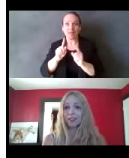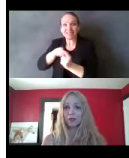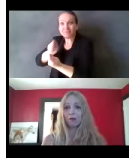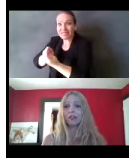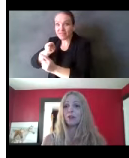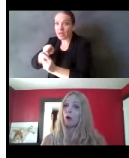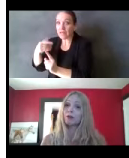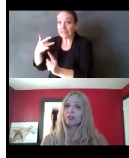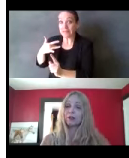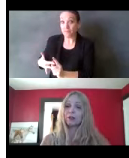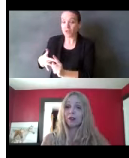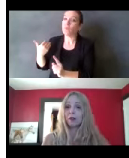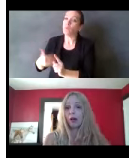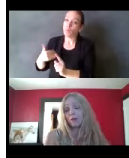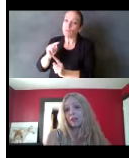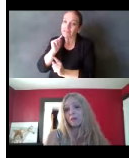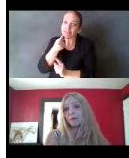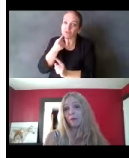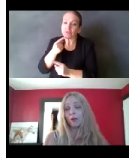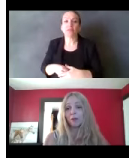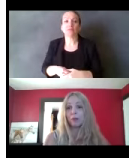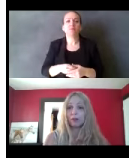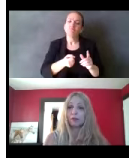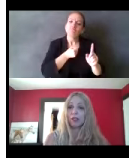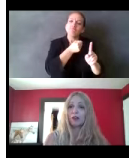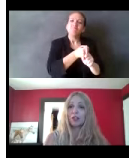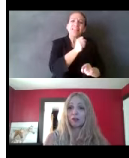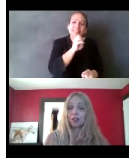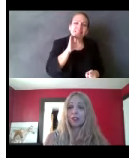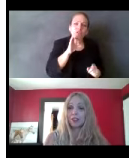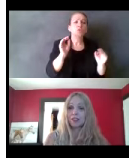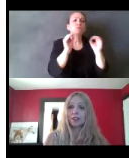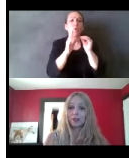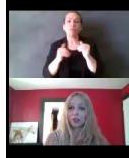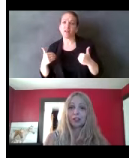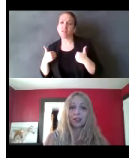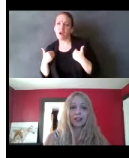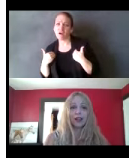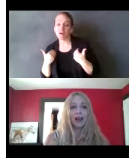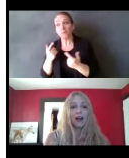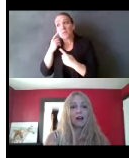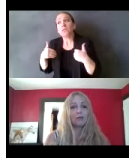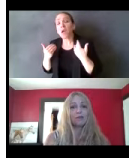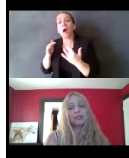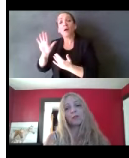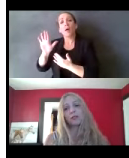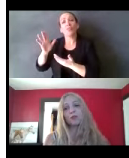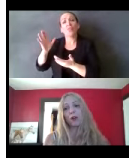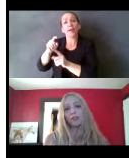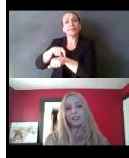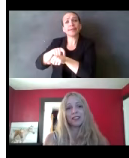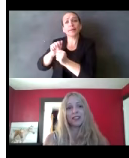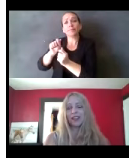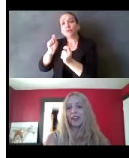past, and this affects older adults often more than people of the younger generations because things are changing, but symptoms